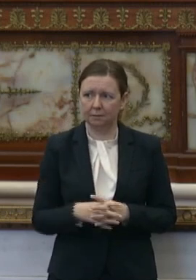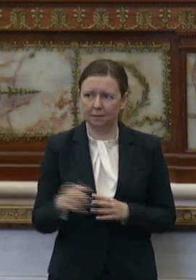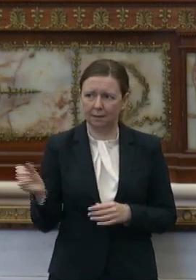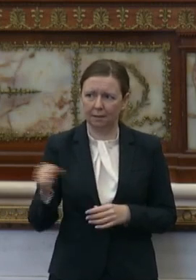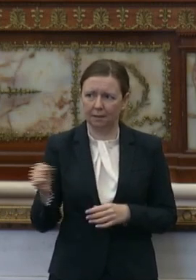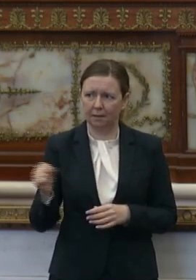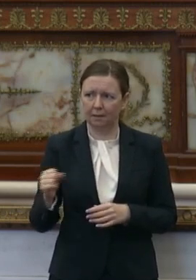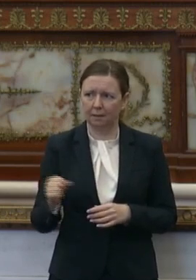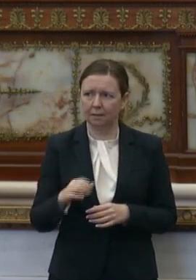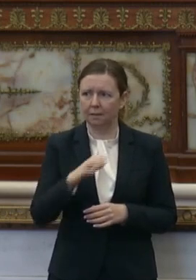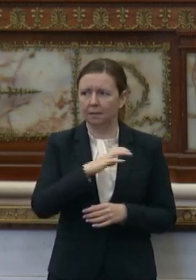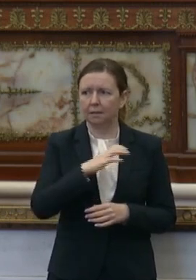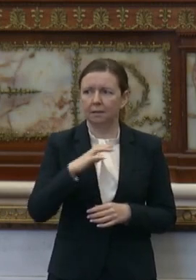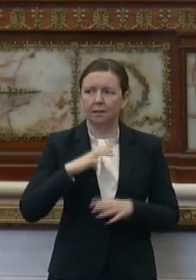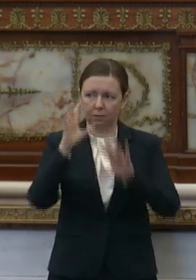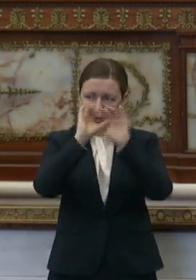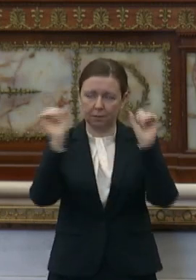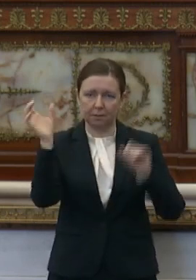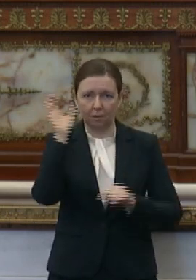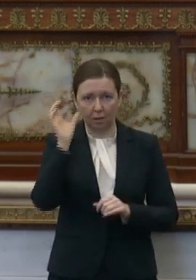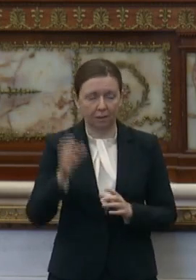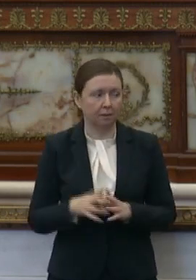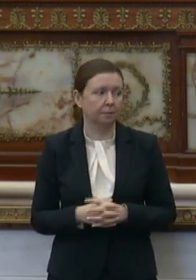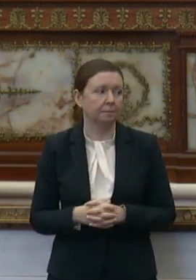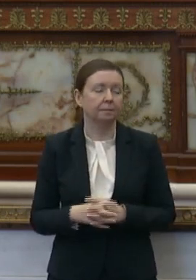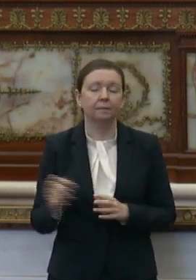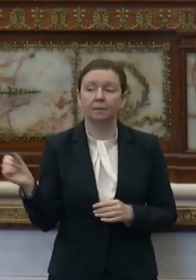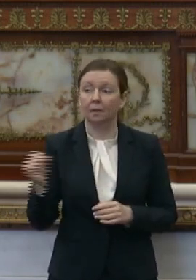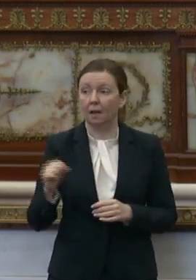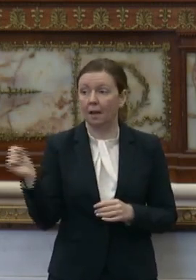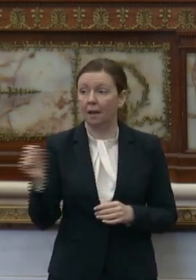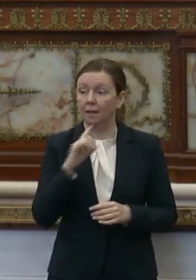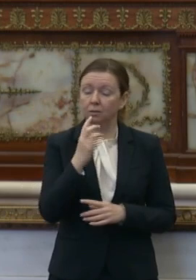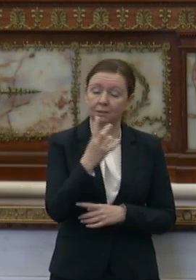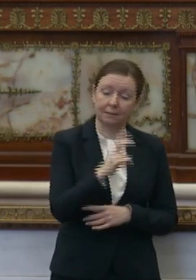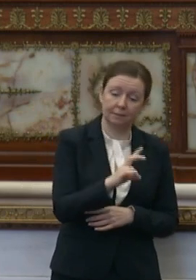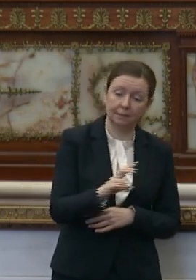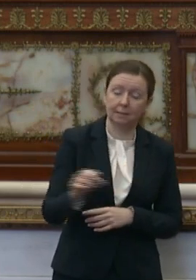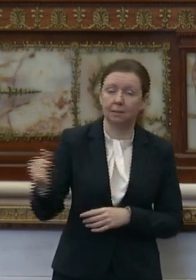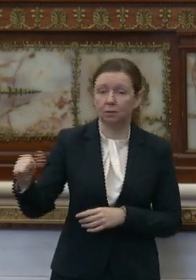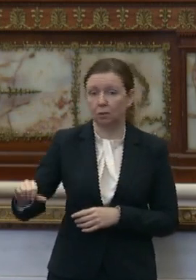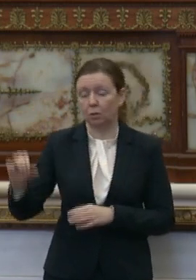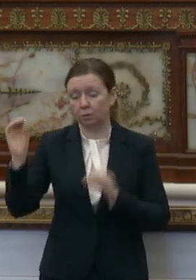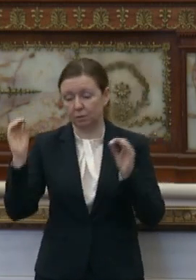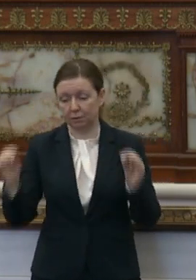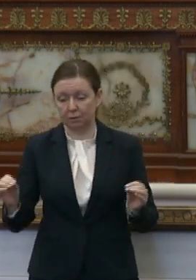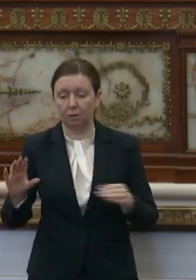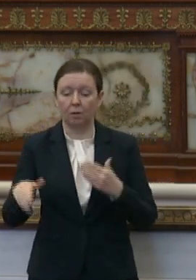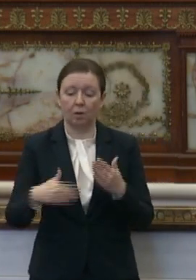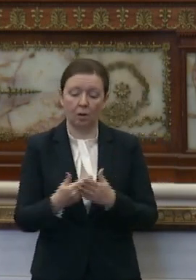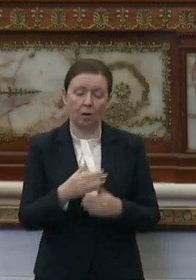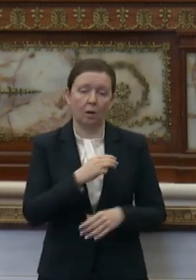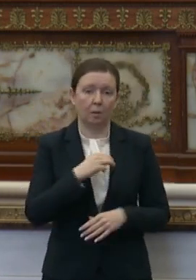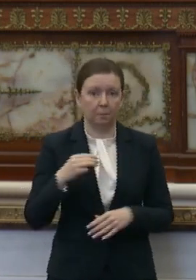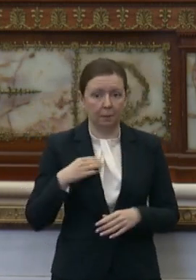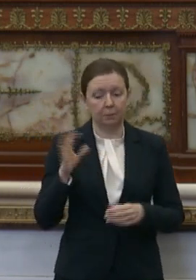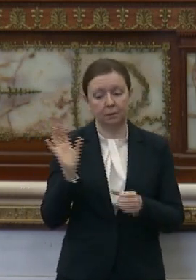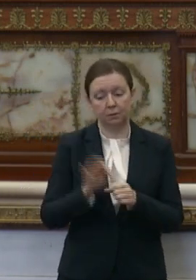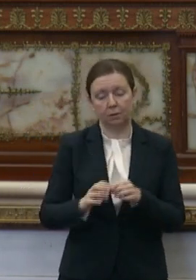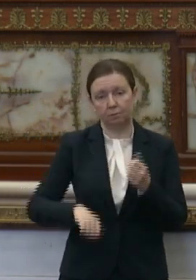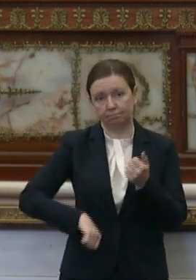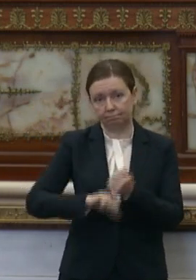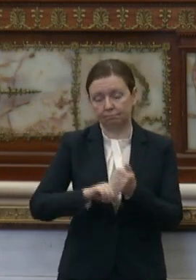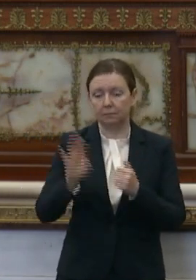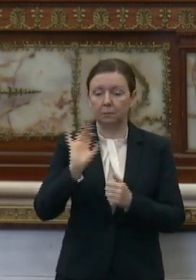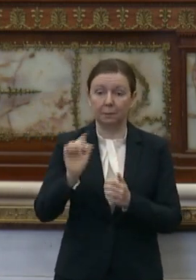Aye. Council President Clark? Aye. The ayes are 17 and ayes are 0. Majority of all members having voted in the affirmative, the